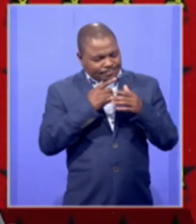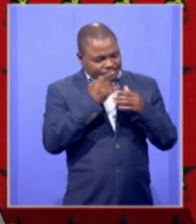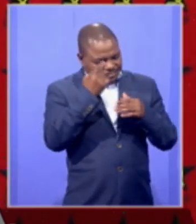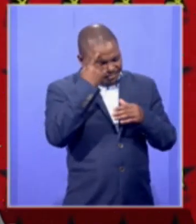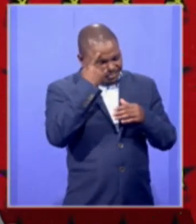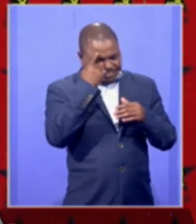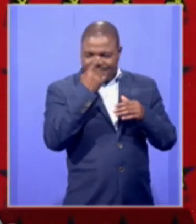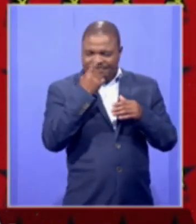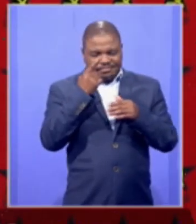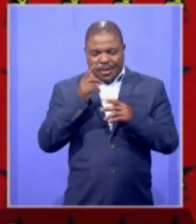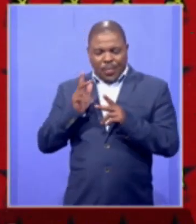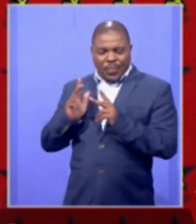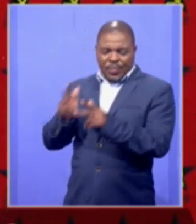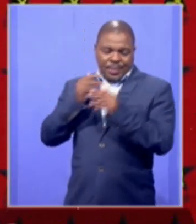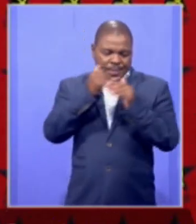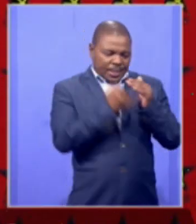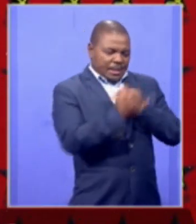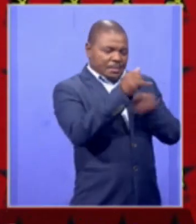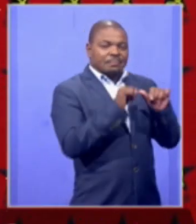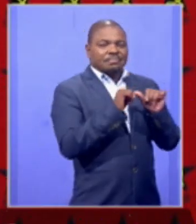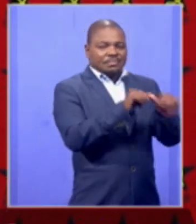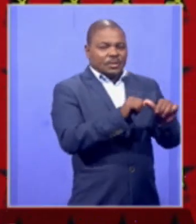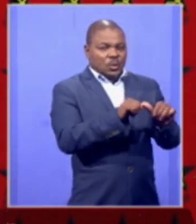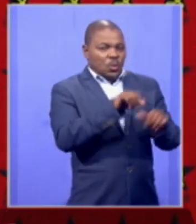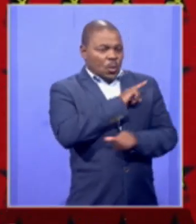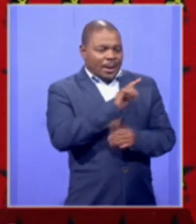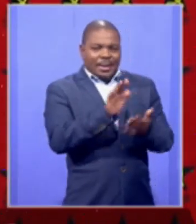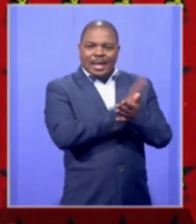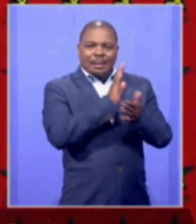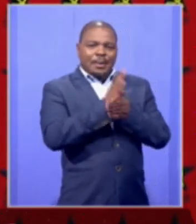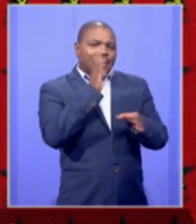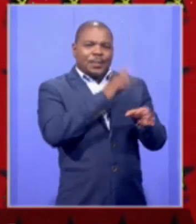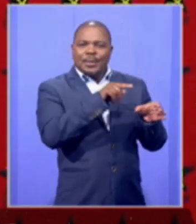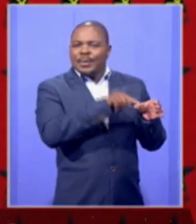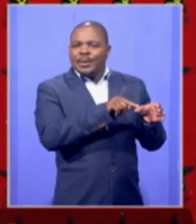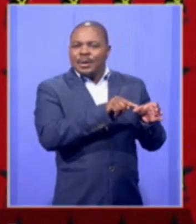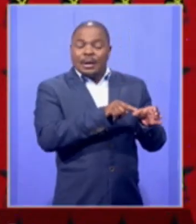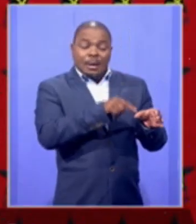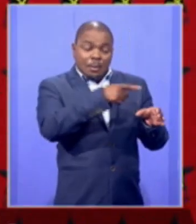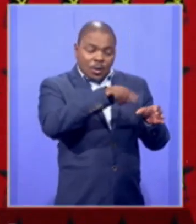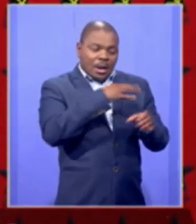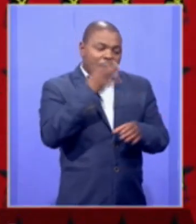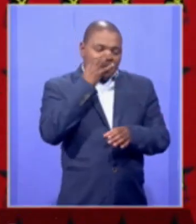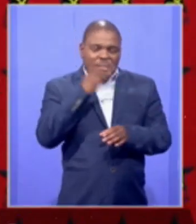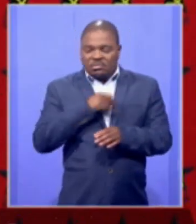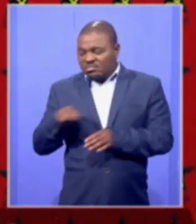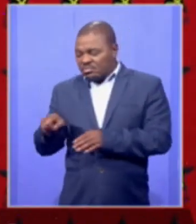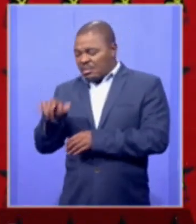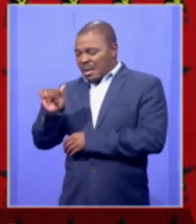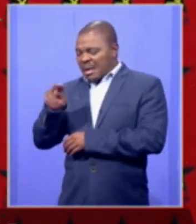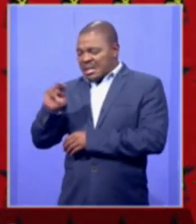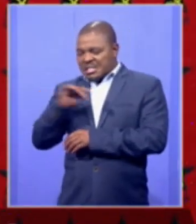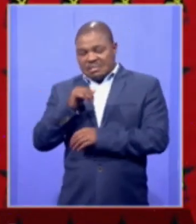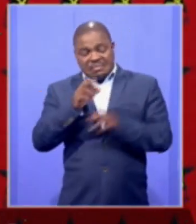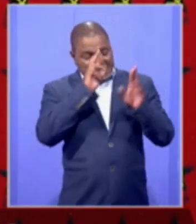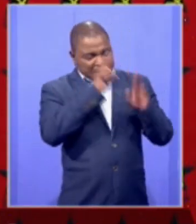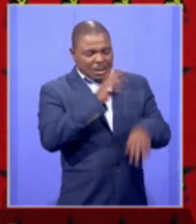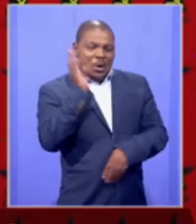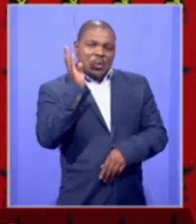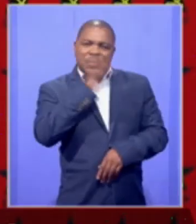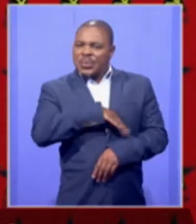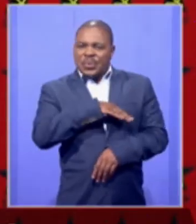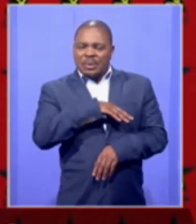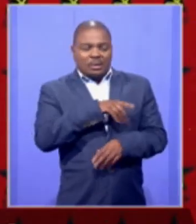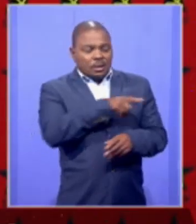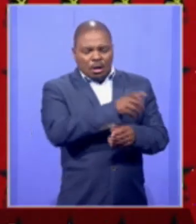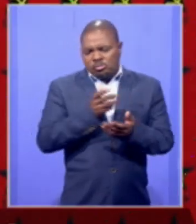ga wa itumela o registera gore ga wa itumela gotlhelele bar ANC ya banyatsa nako ngwe lengwe e ba lekang